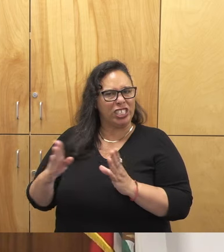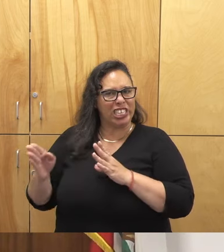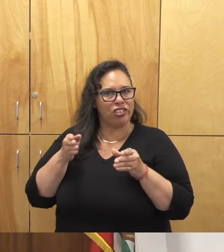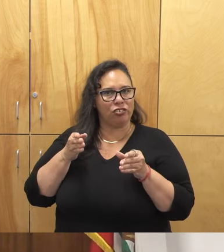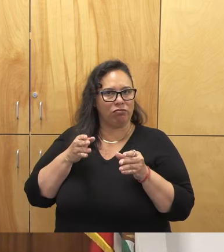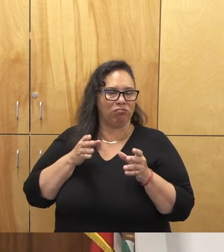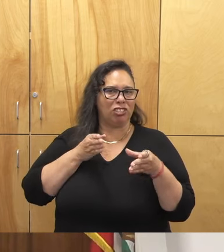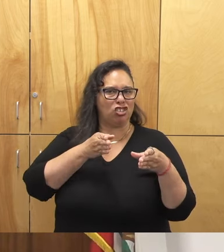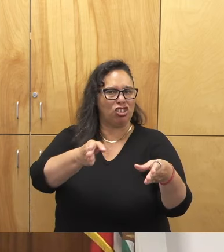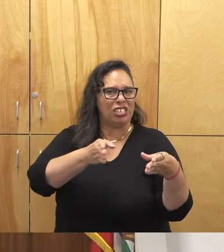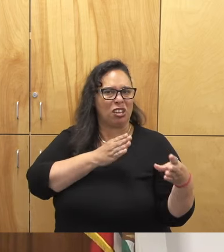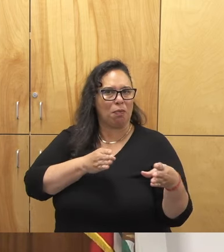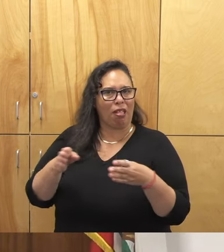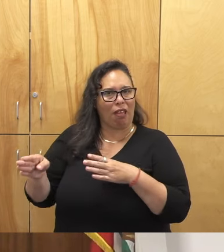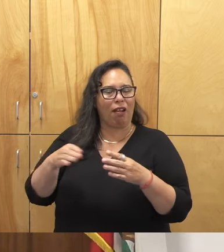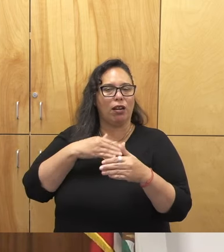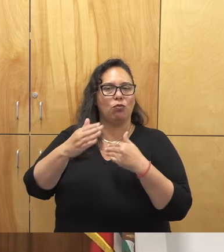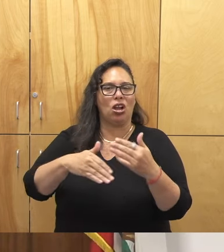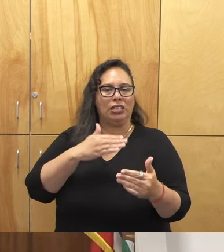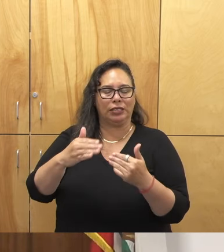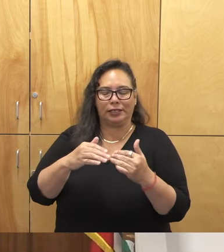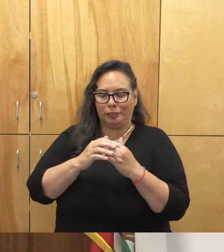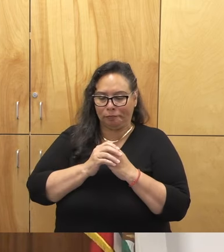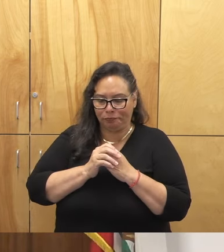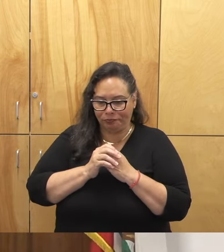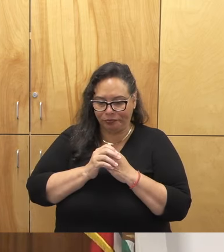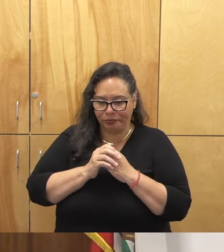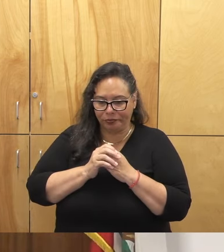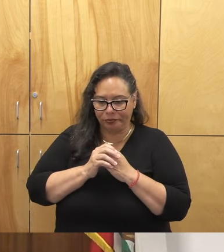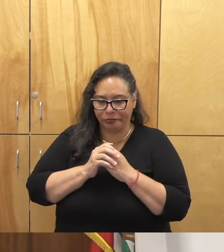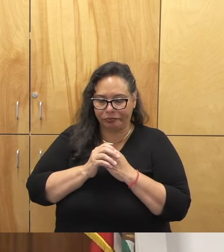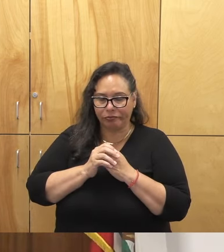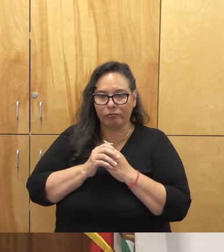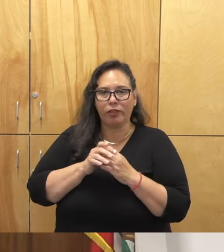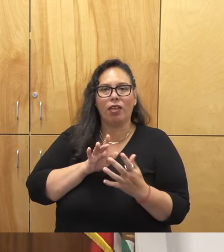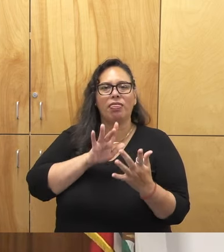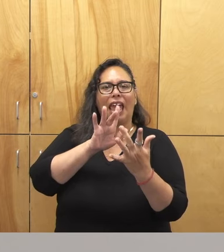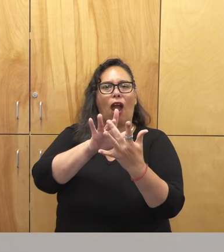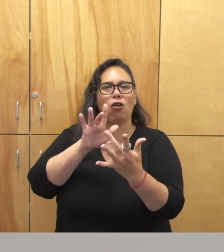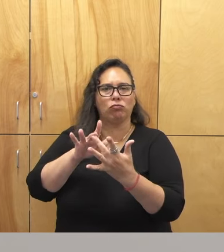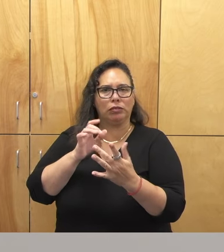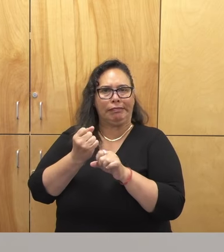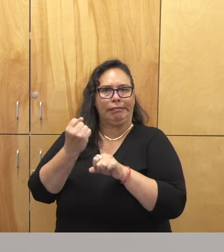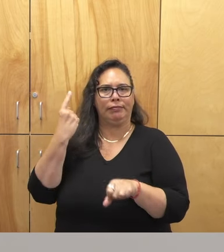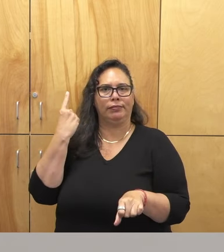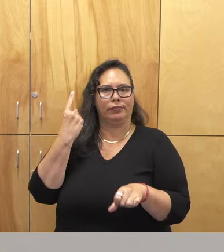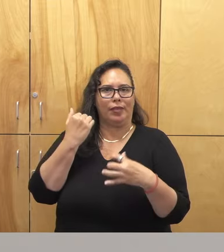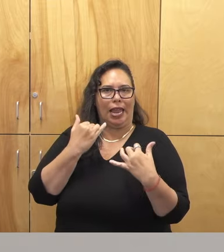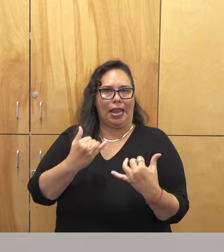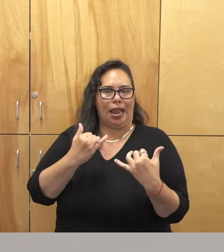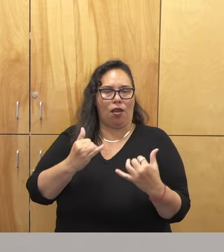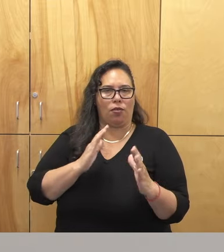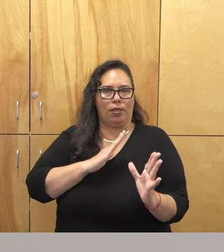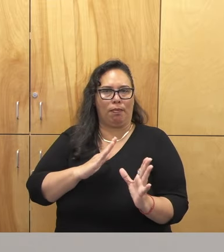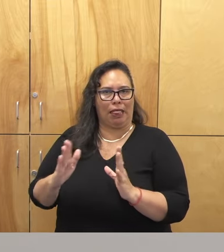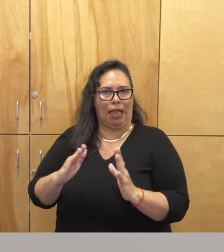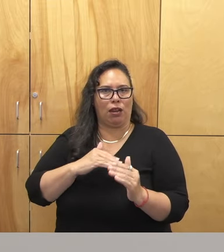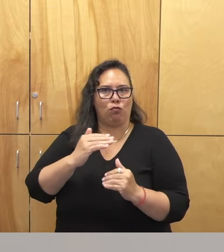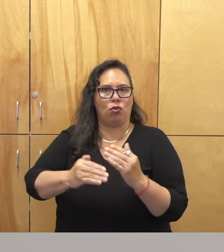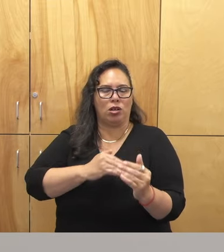going through, both the outreach for the last year and a half and now the actual planning